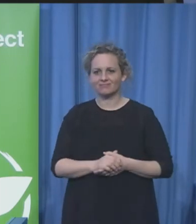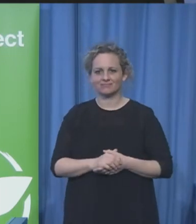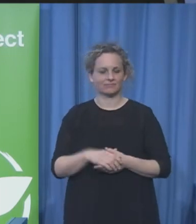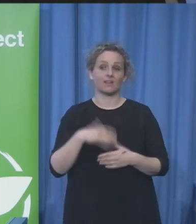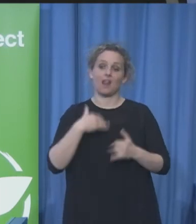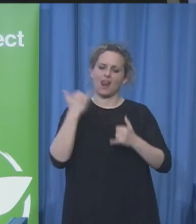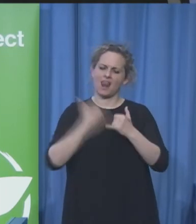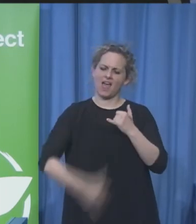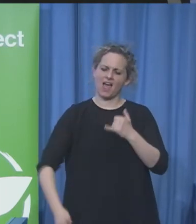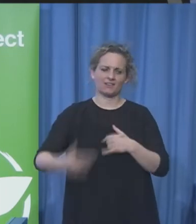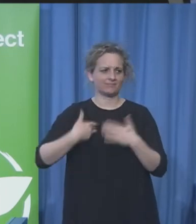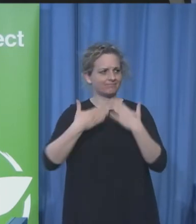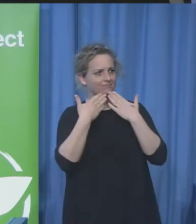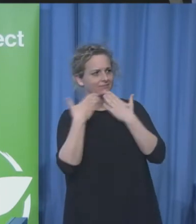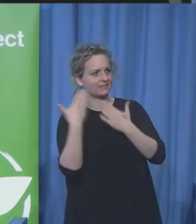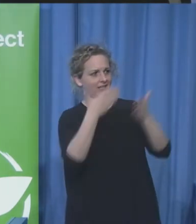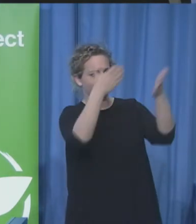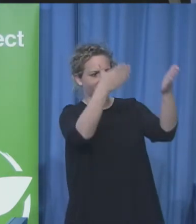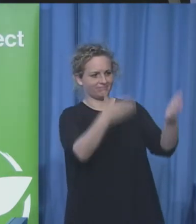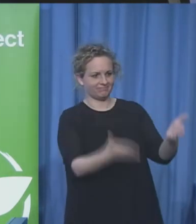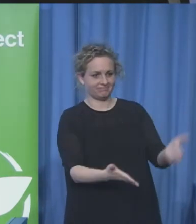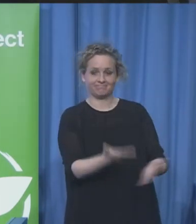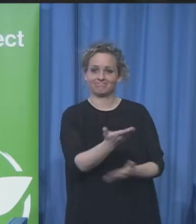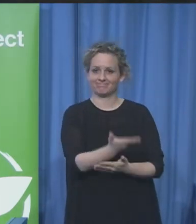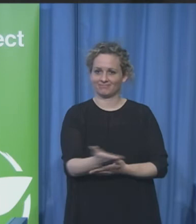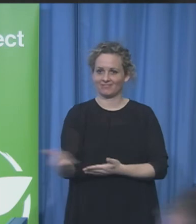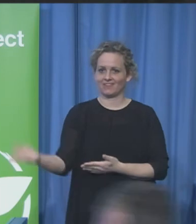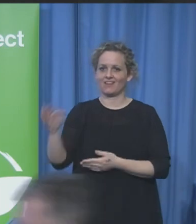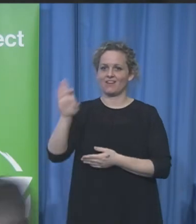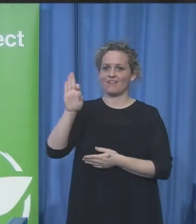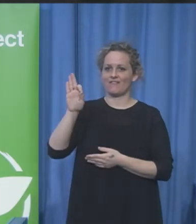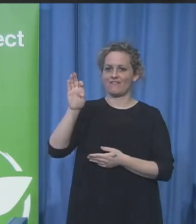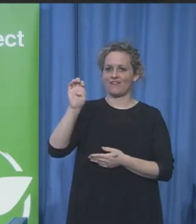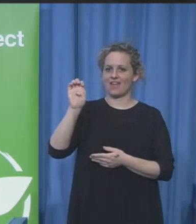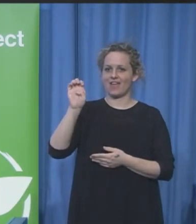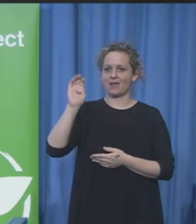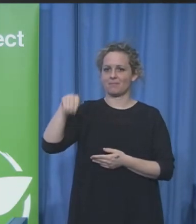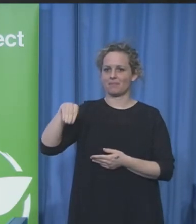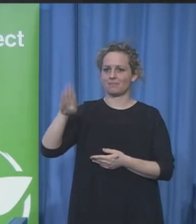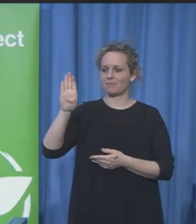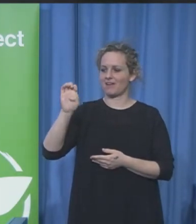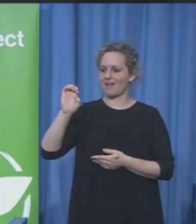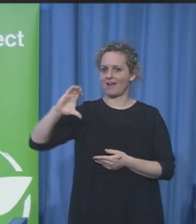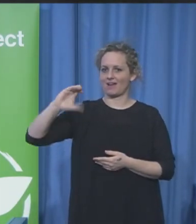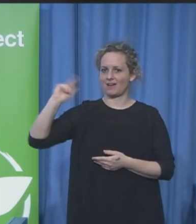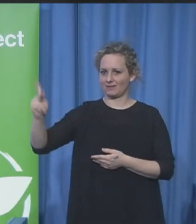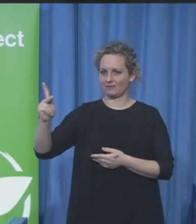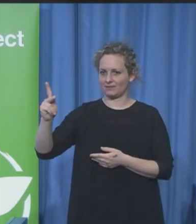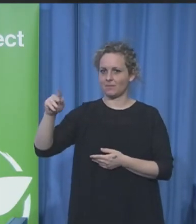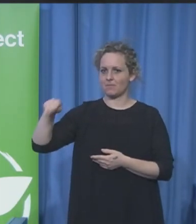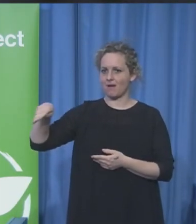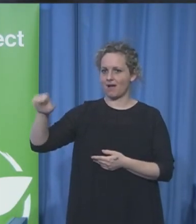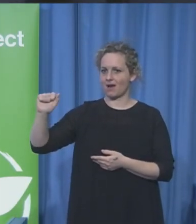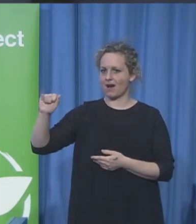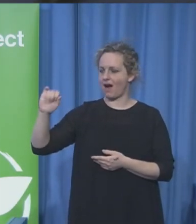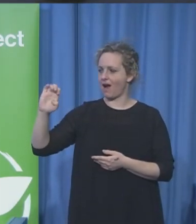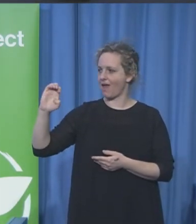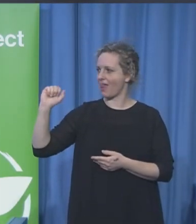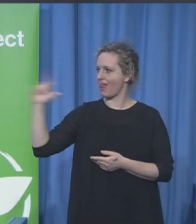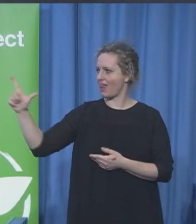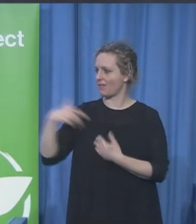Famebeck, who lives and fights for Zero Project. Thank you so